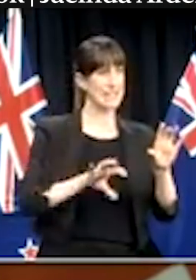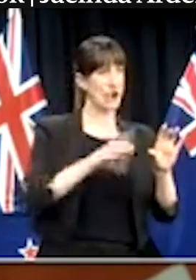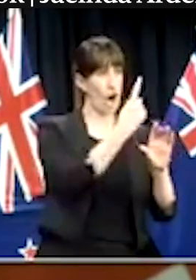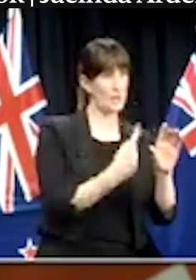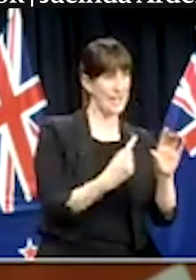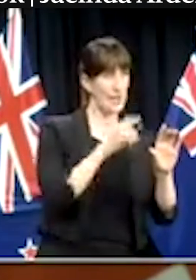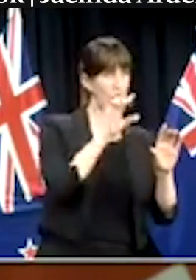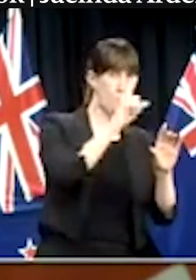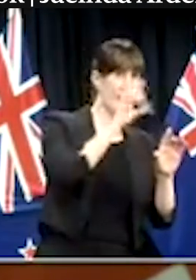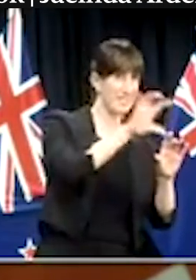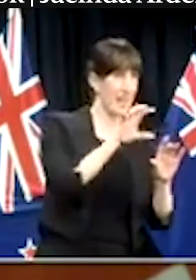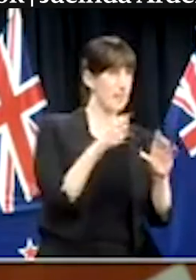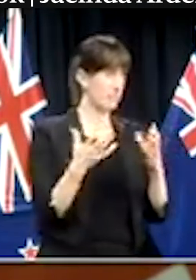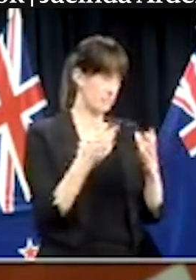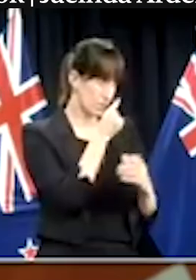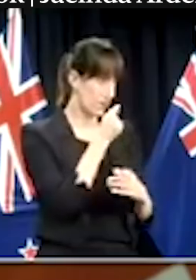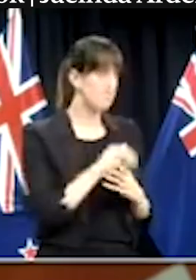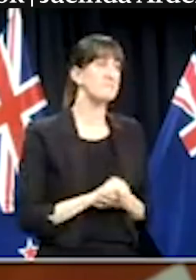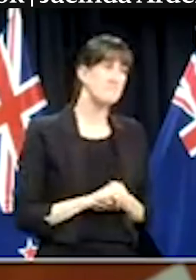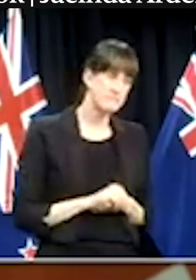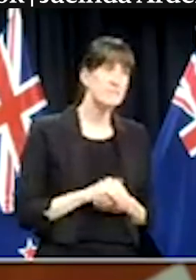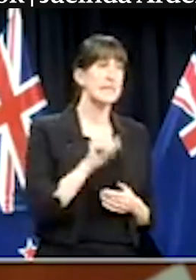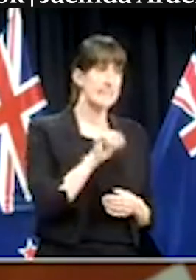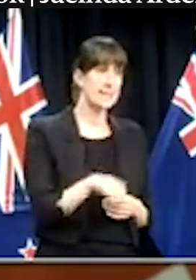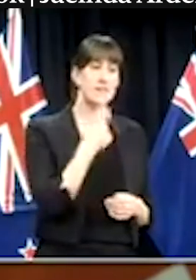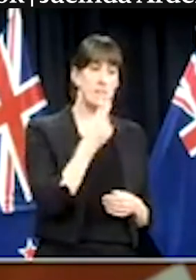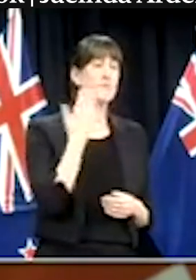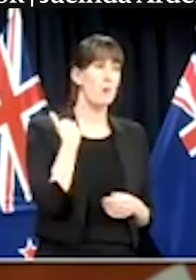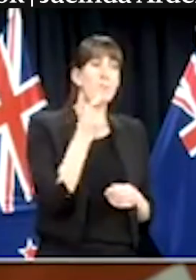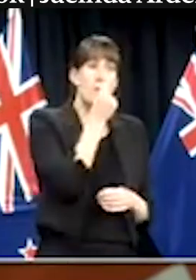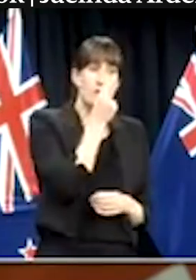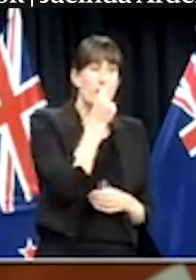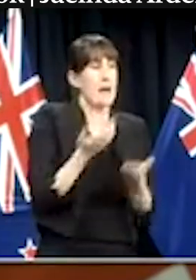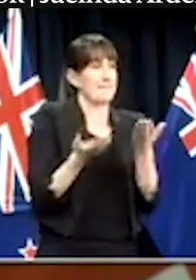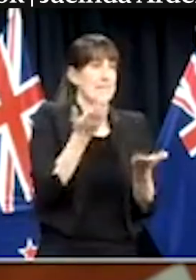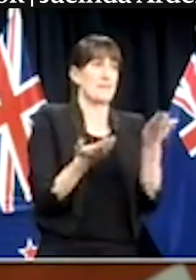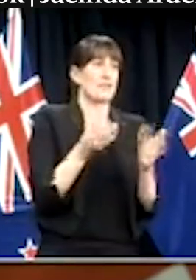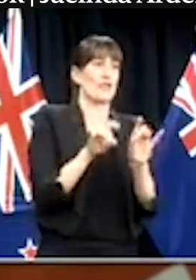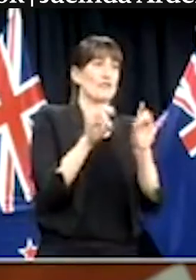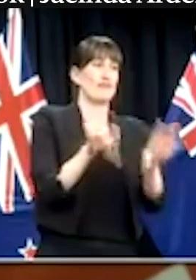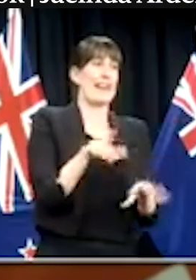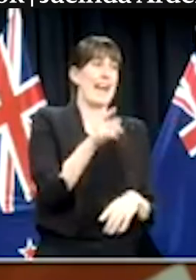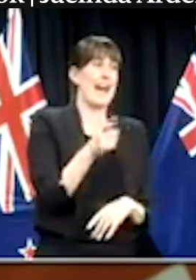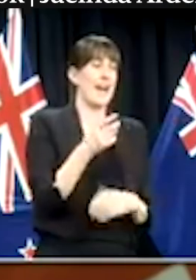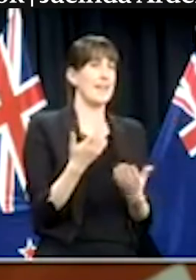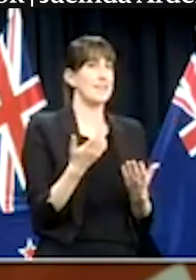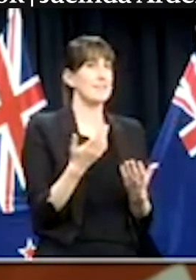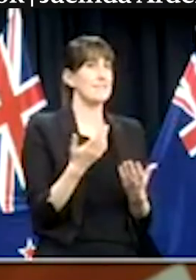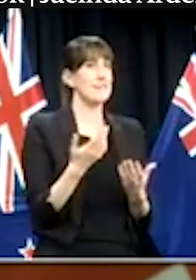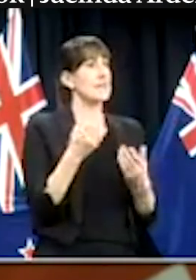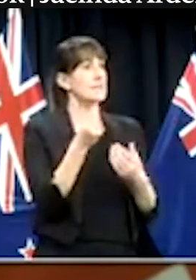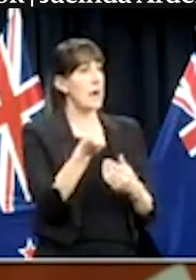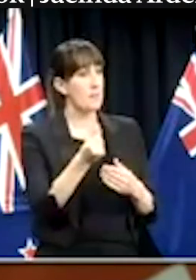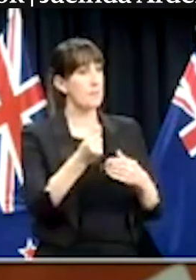entirely possible, but again comes down to really the will of Australia. They at the moment have some states that have border controls and COVID-free